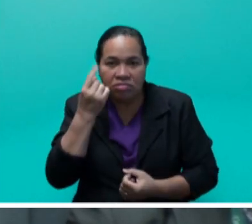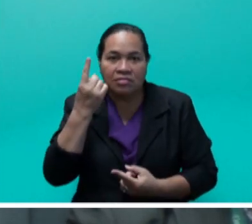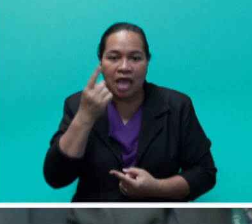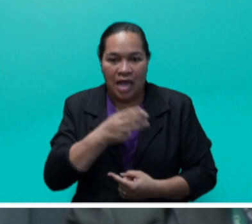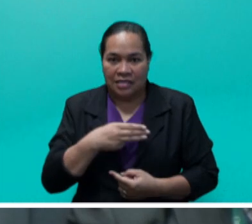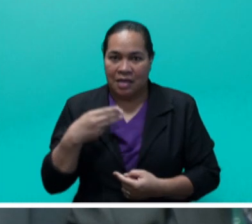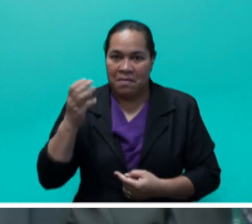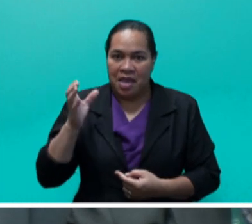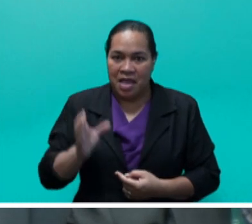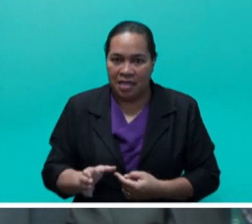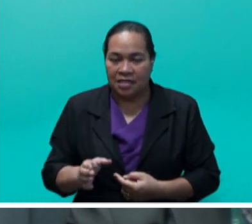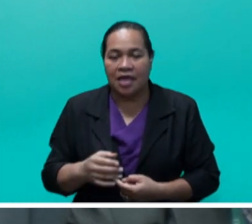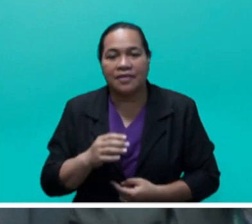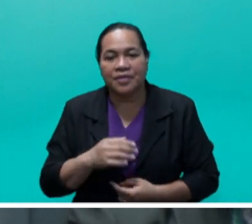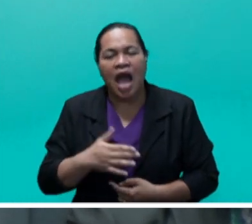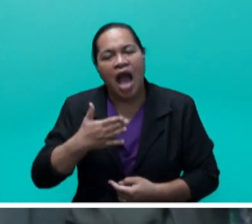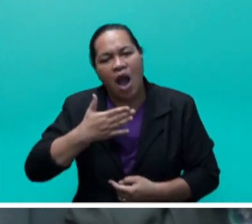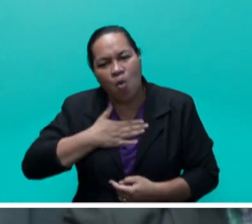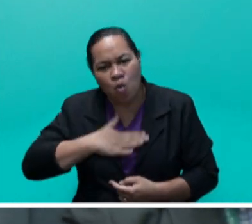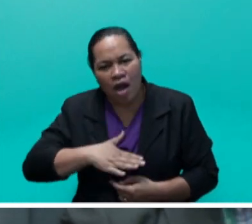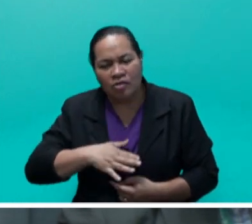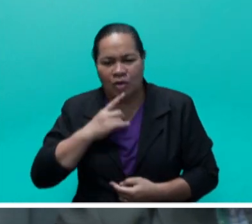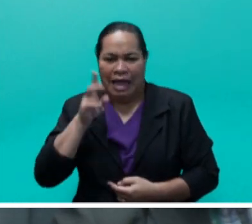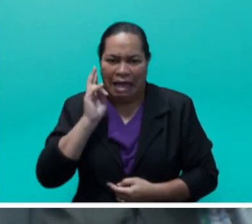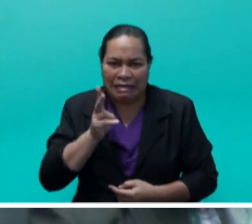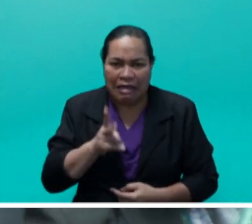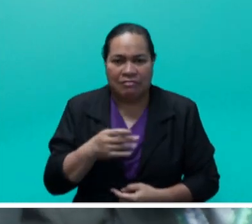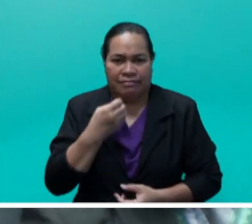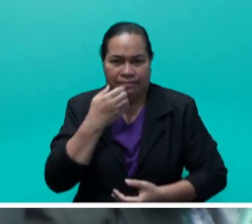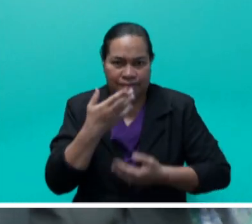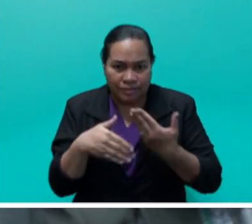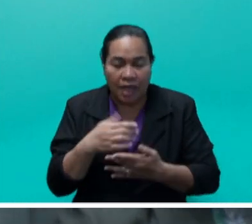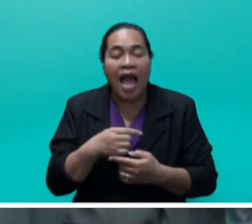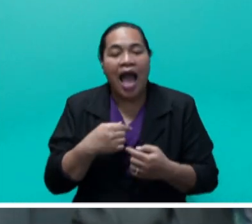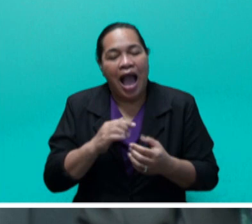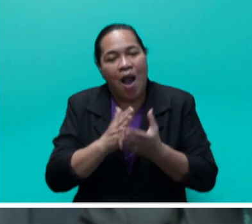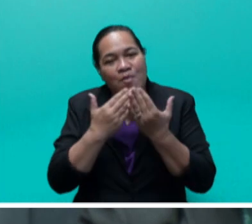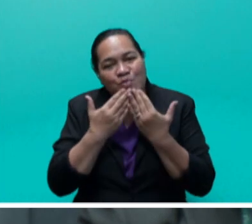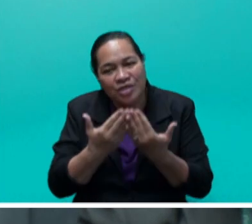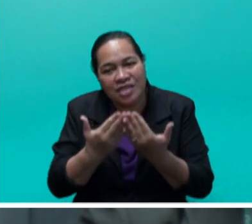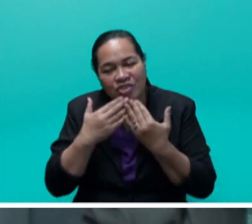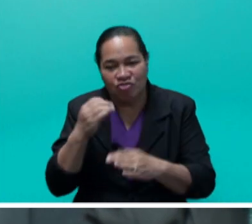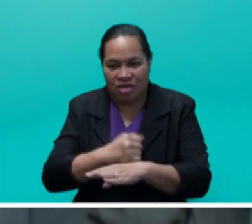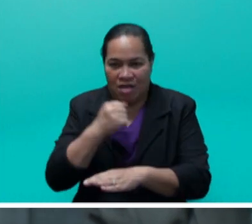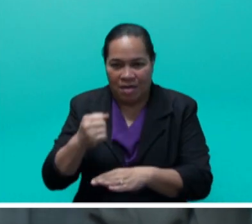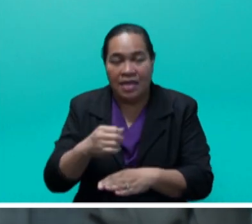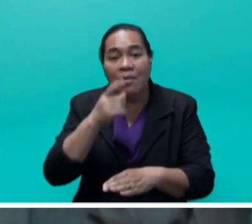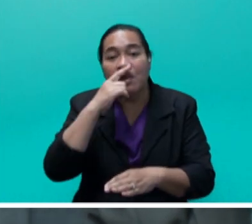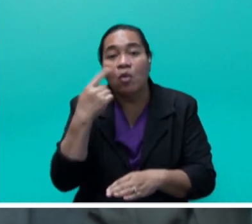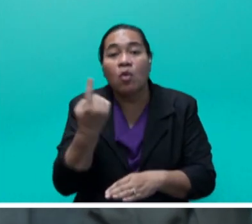minister. Therefore, I would like to re-emphasize our appreciation to the government and the people of